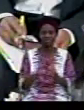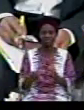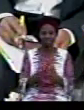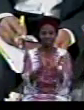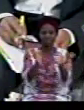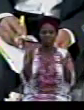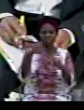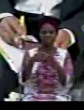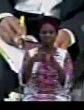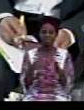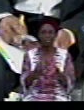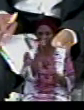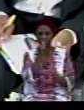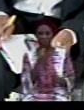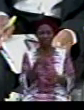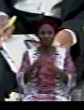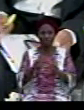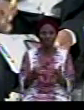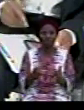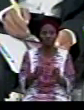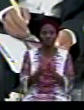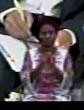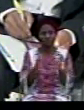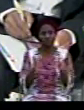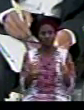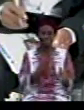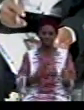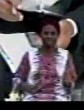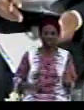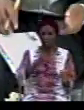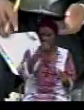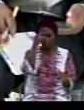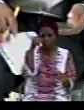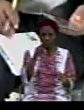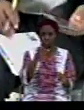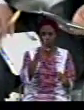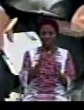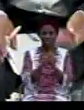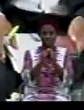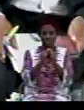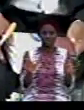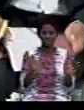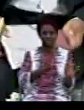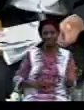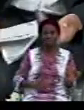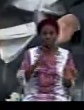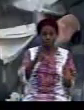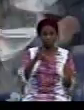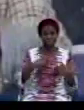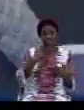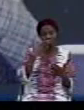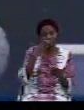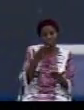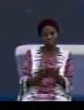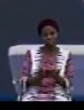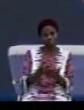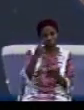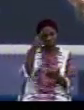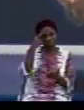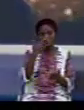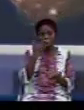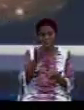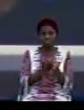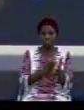because you are without Christ, you have a good intention and you have a good desire, but it